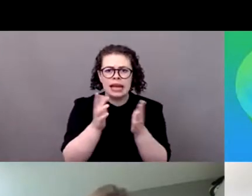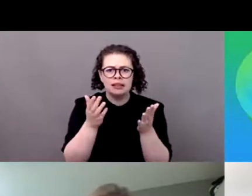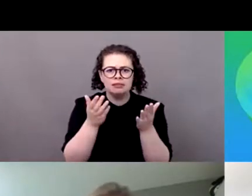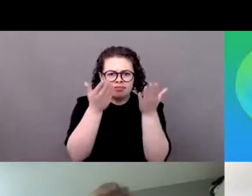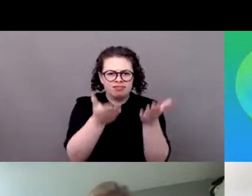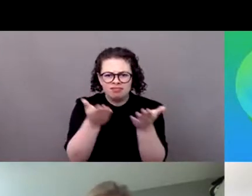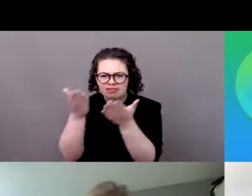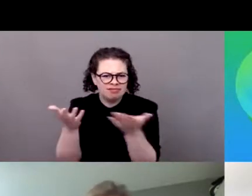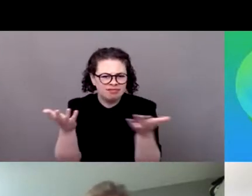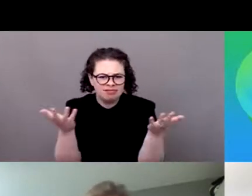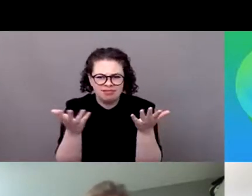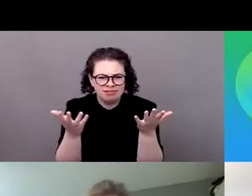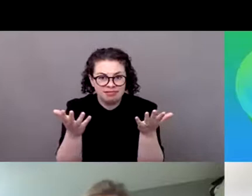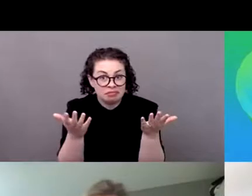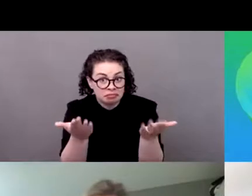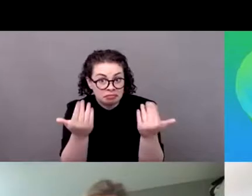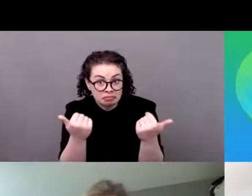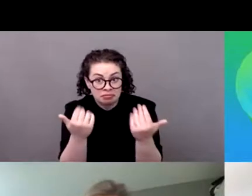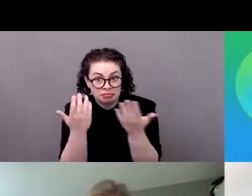begin, Valerio.